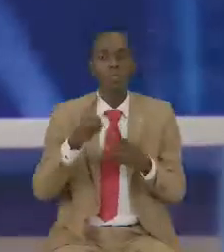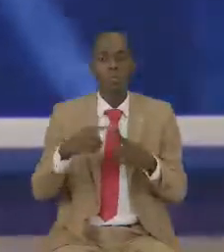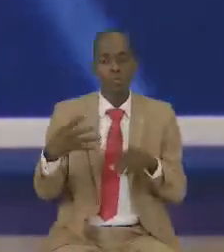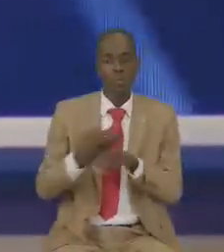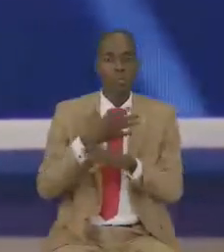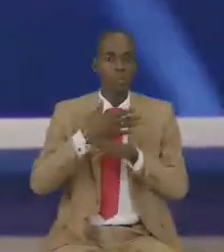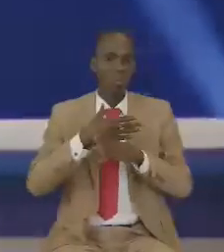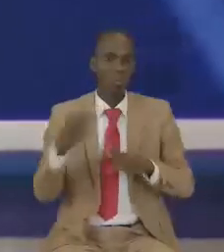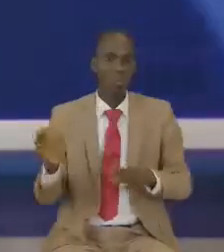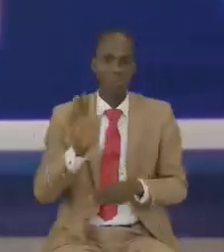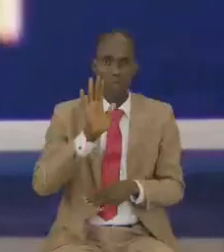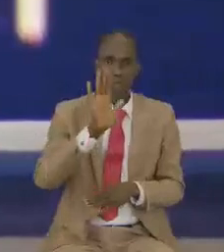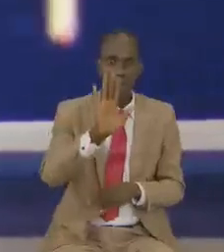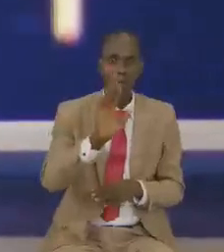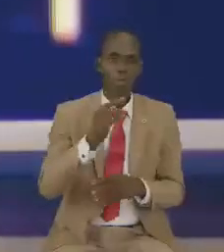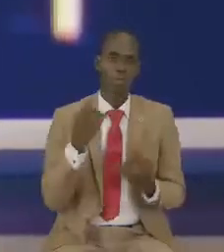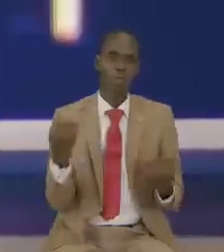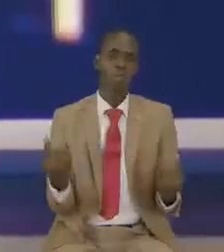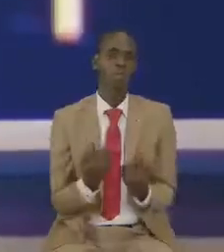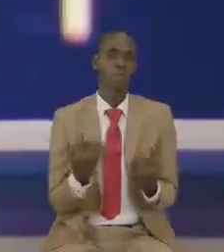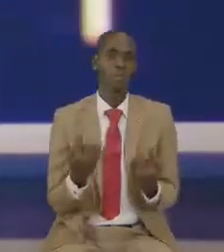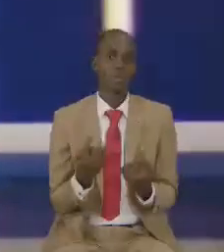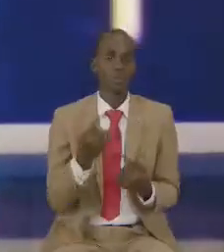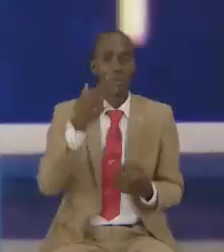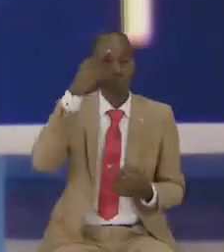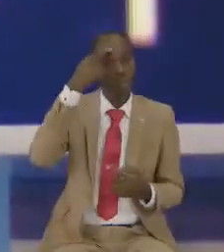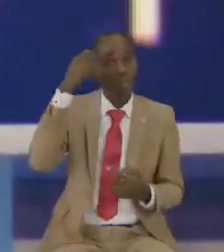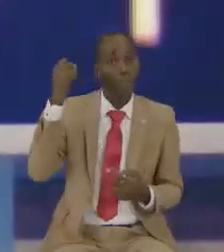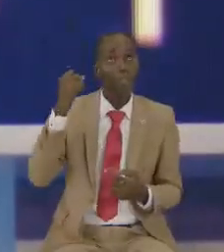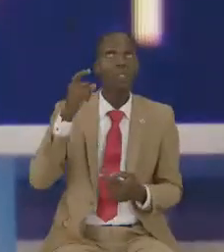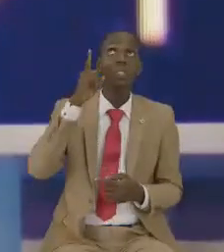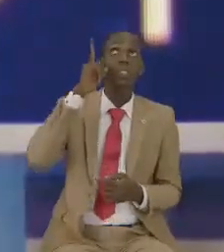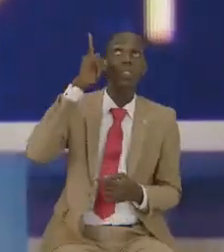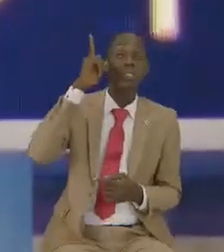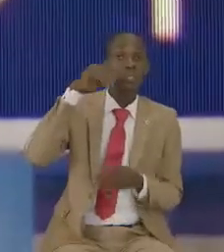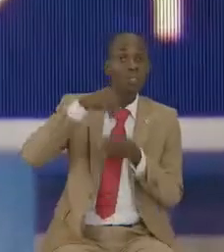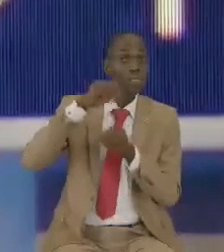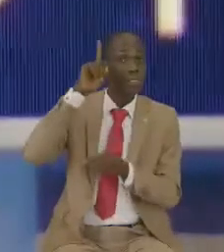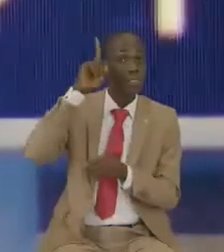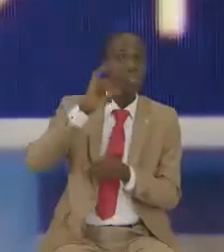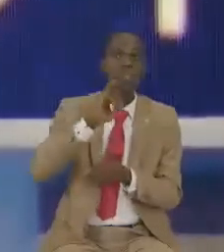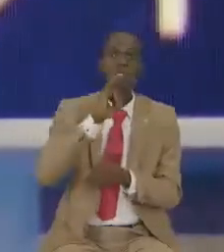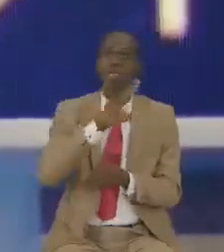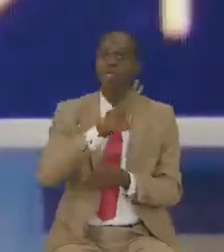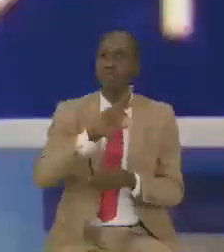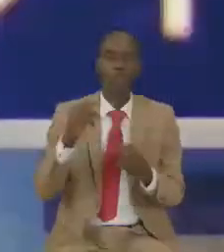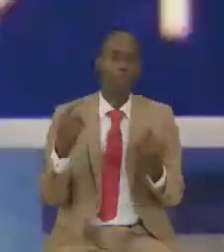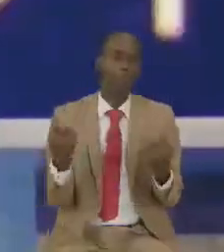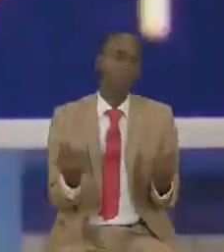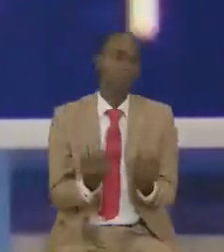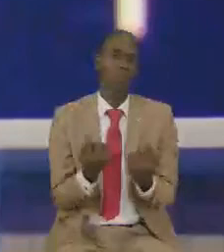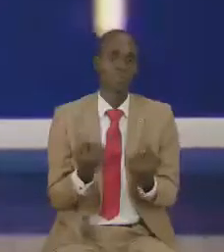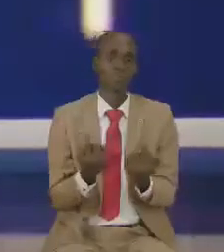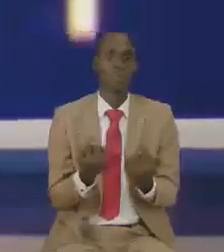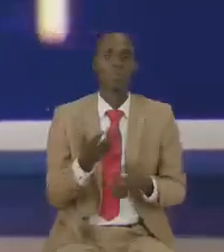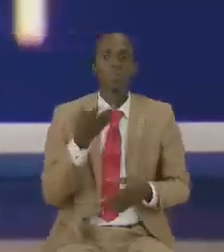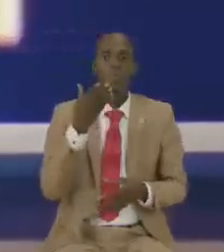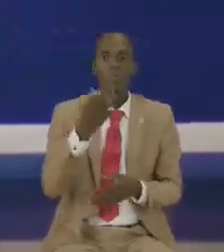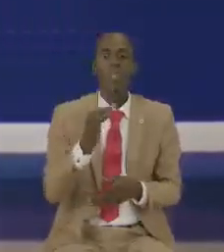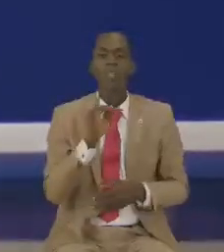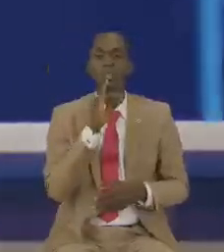away your sin, because in Him is no sin. There's a